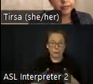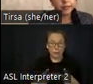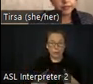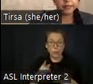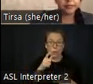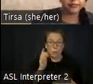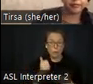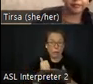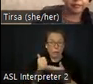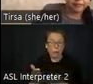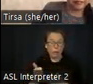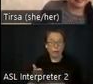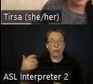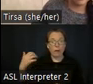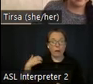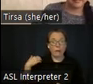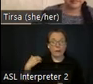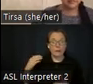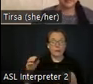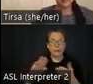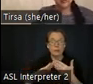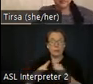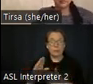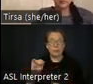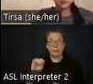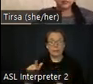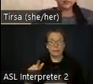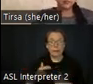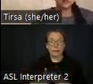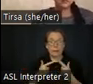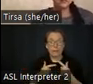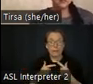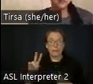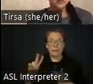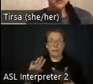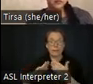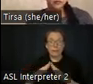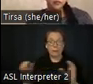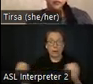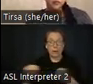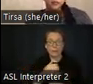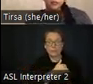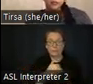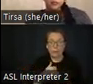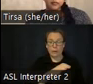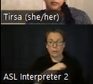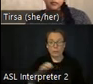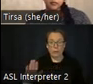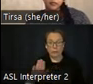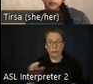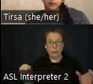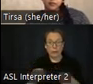with the help from Office of Community and Civic Life, the seven neighborhood coalition offices, mayor and commissioner's offices,